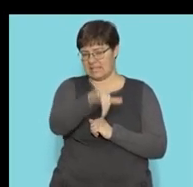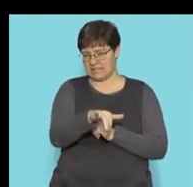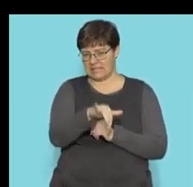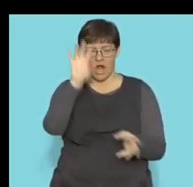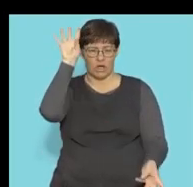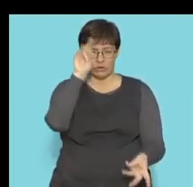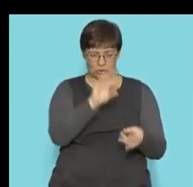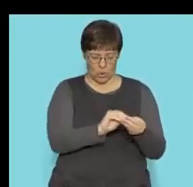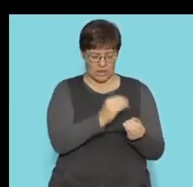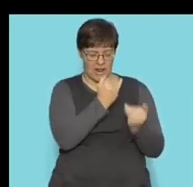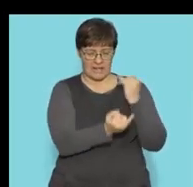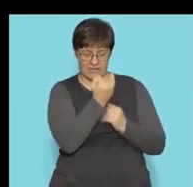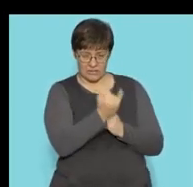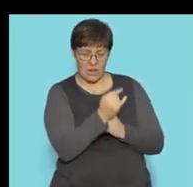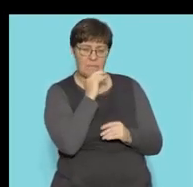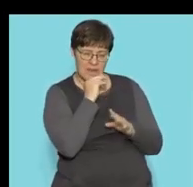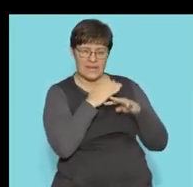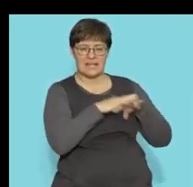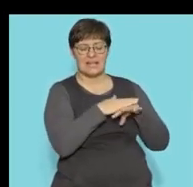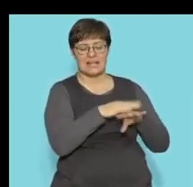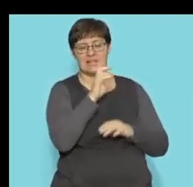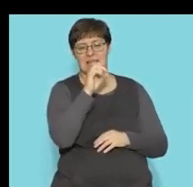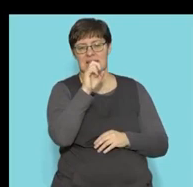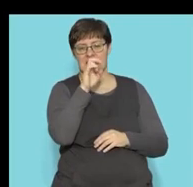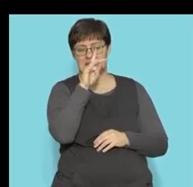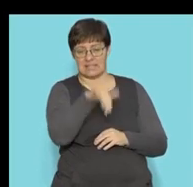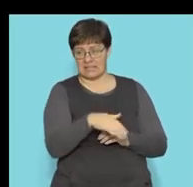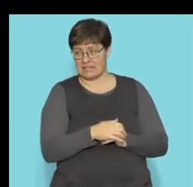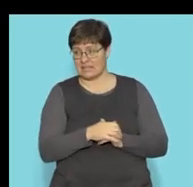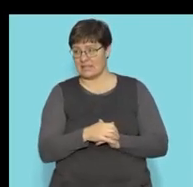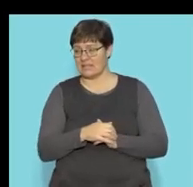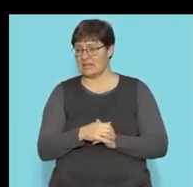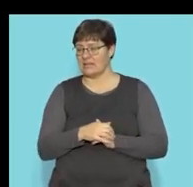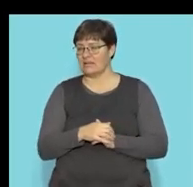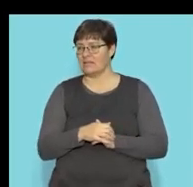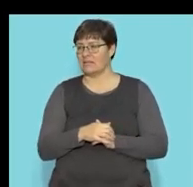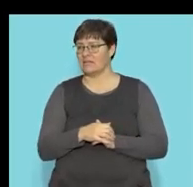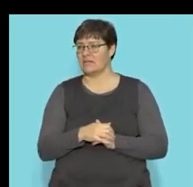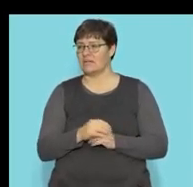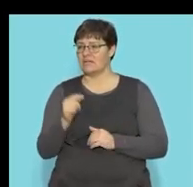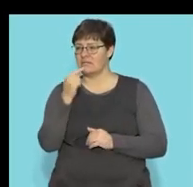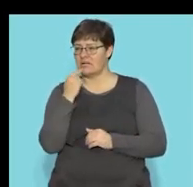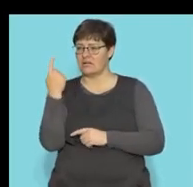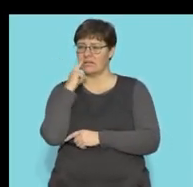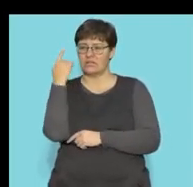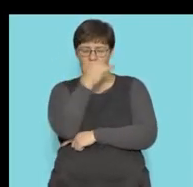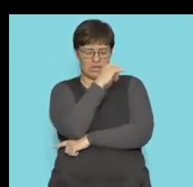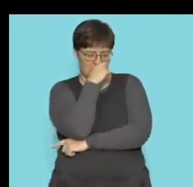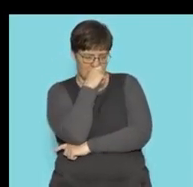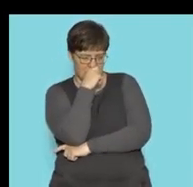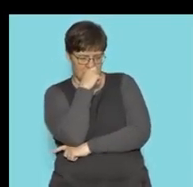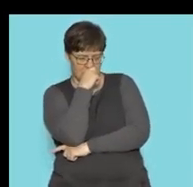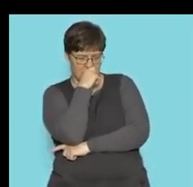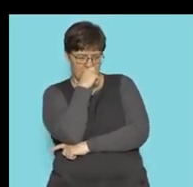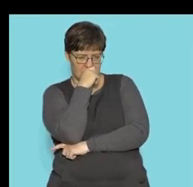number of individuals refers to the density. But now when I go back and check, I see